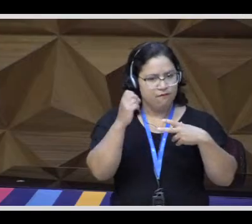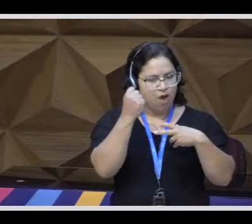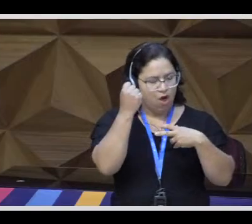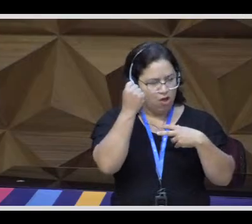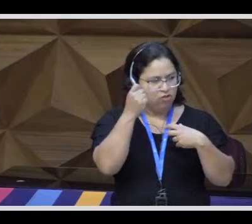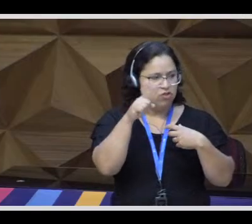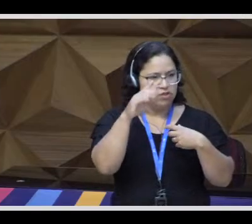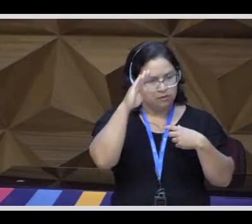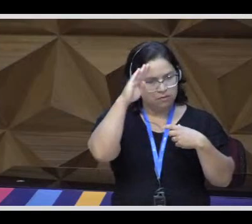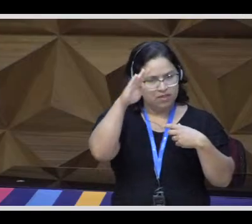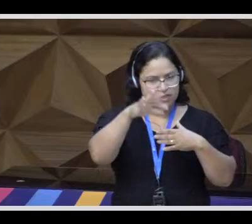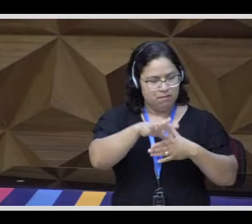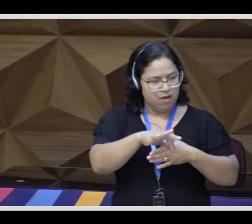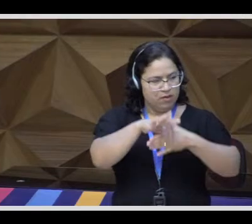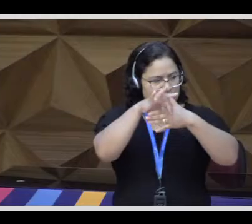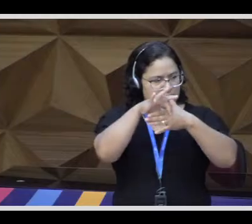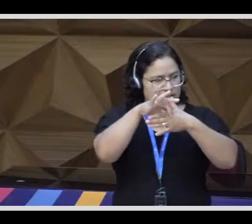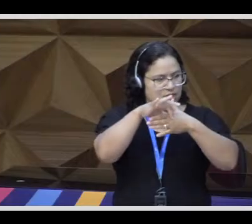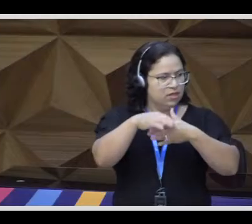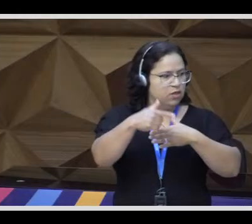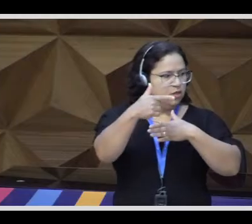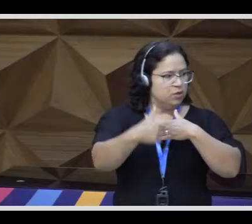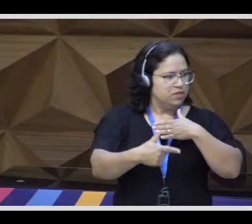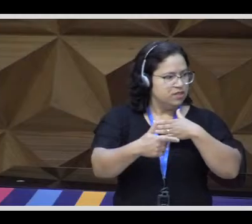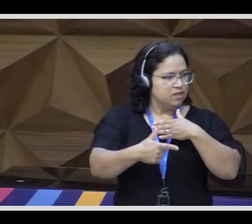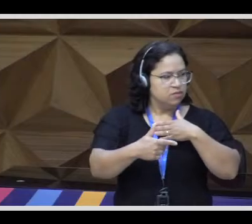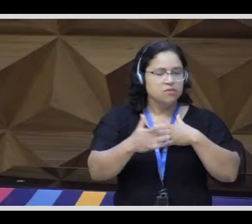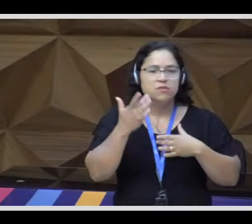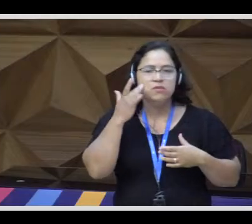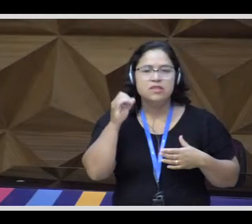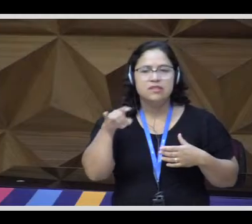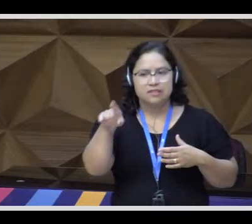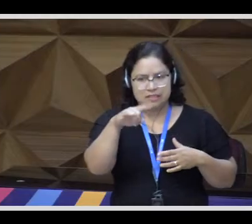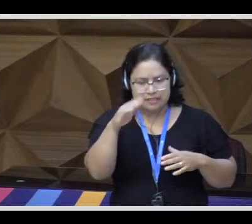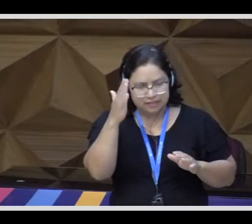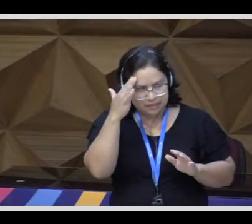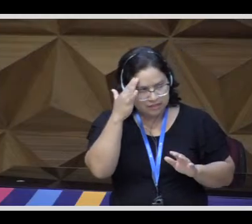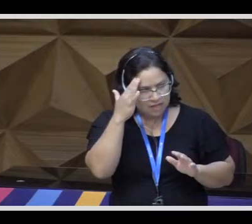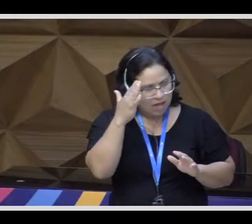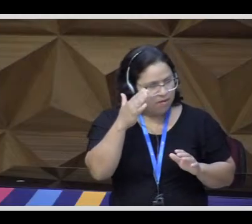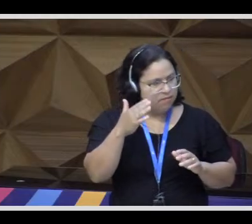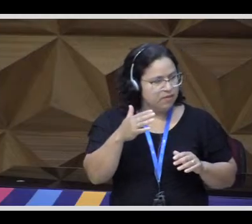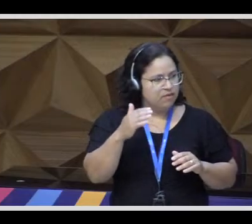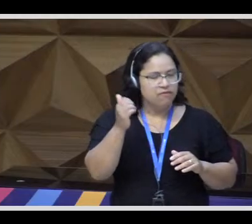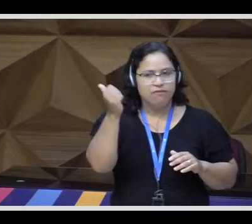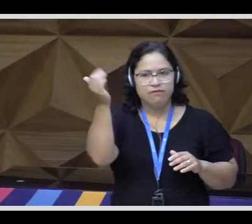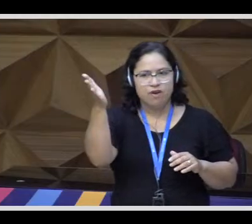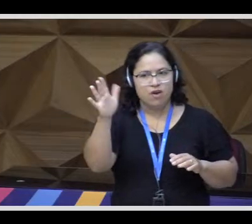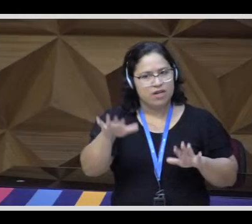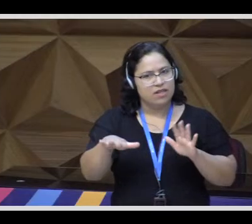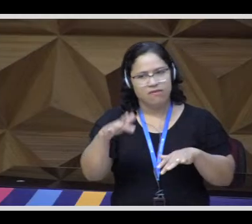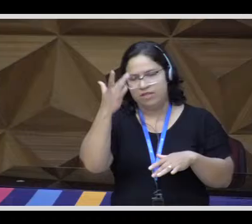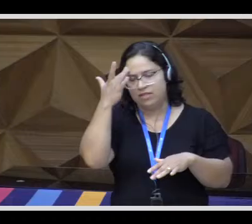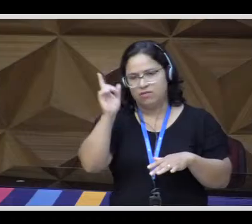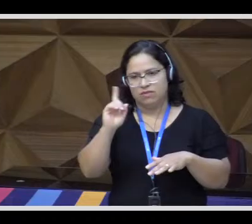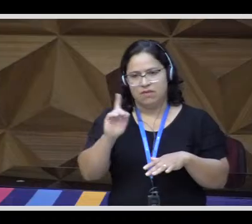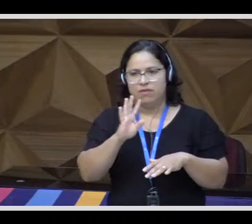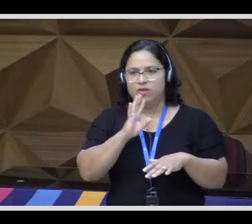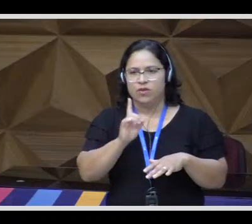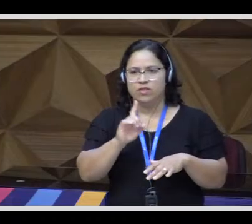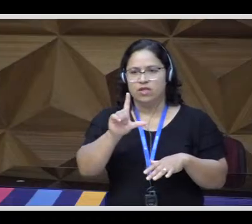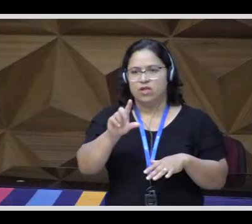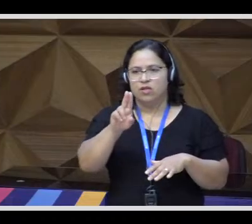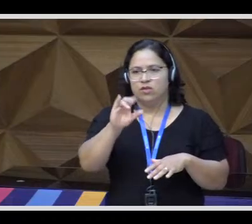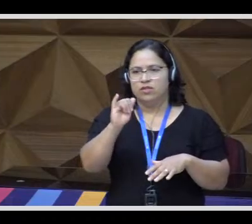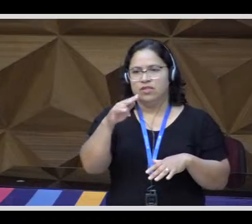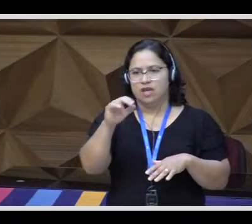here, I don't know if you guys know, who are from the outside. I guess you don't know him, Luciano Huck. He